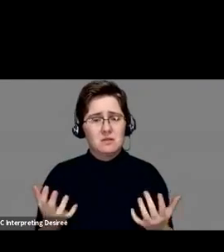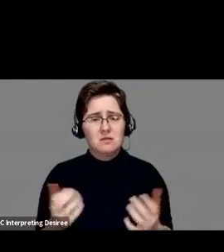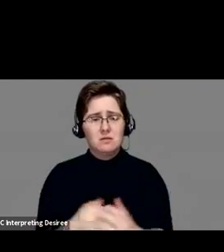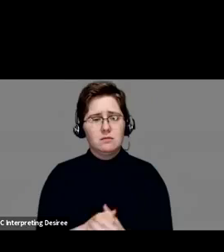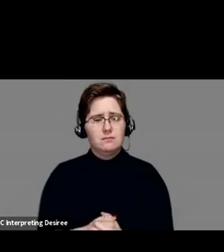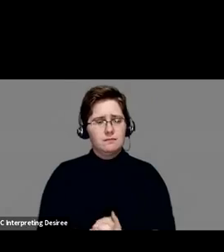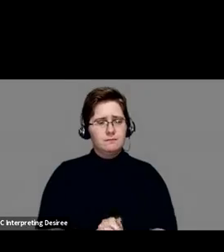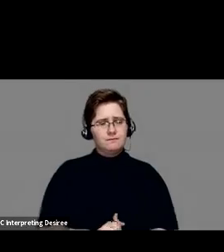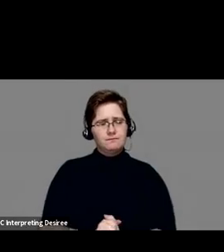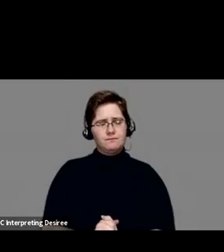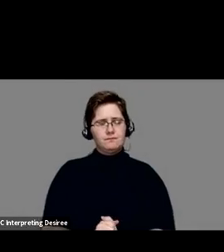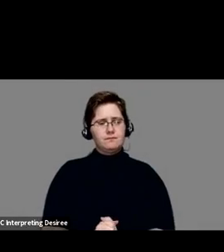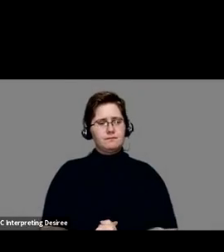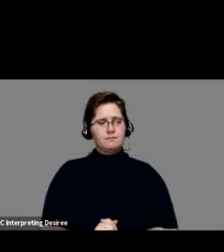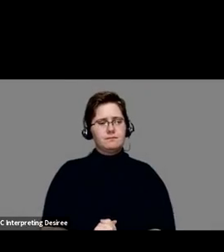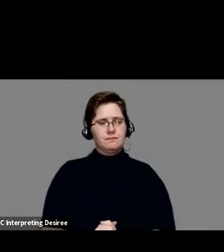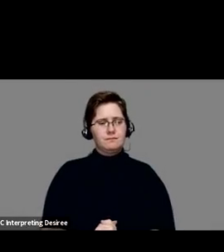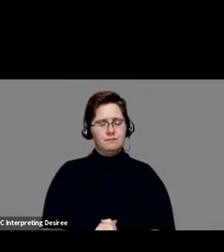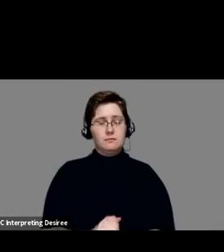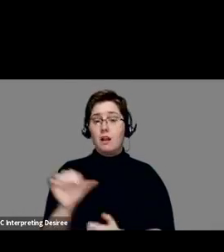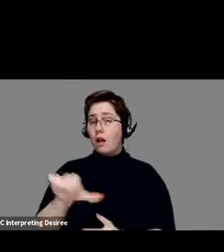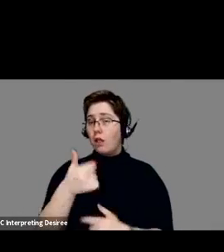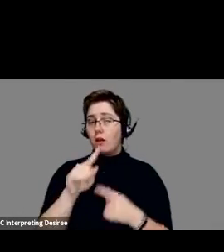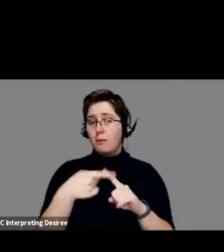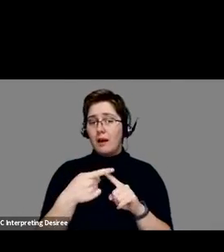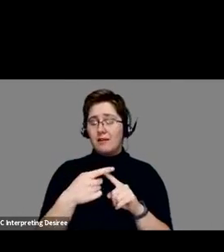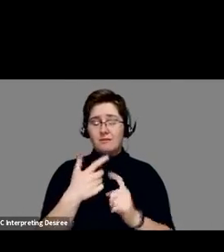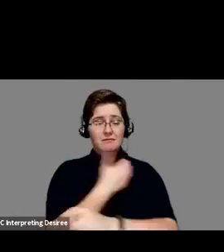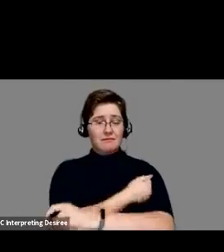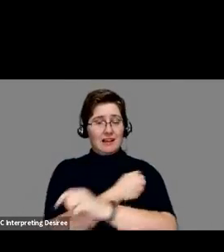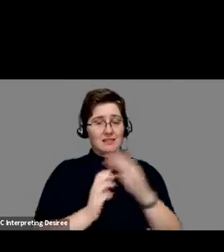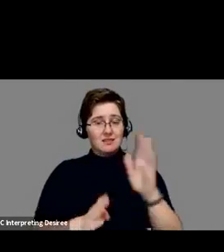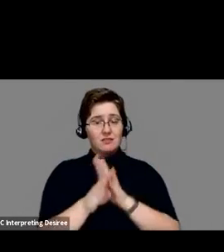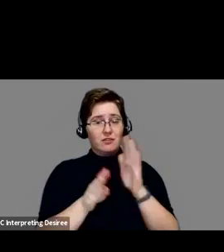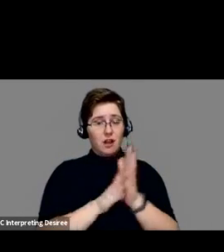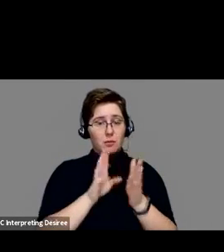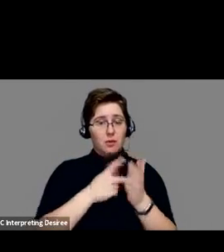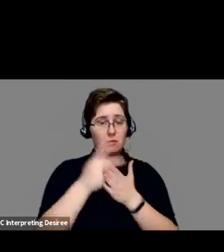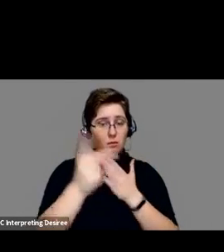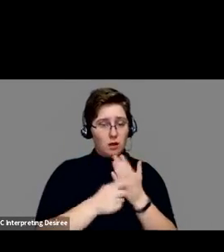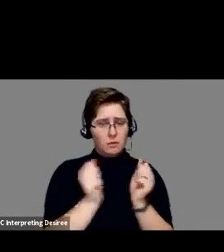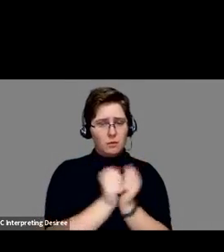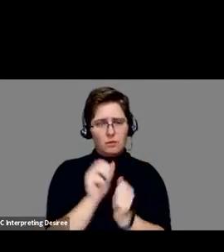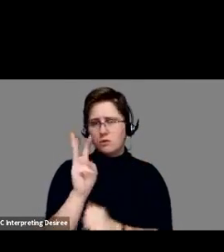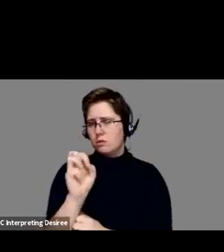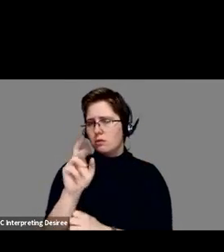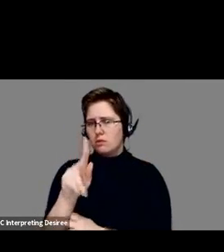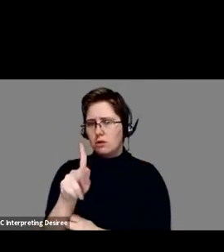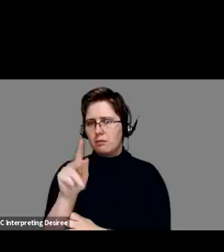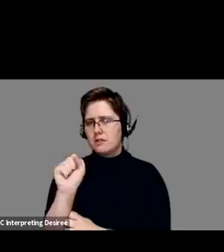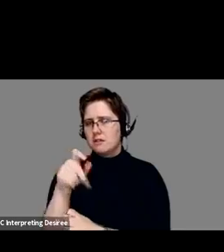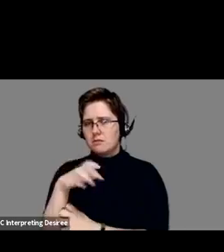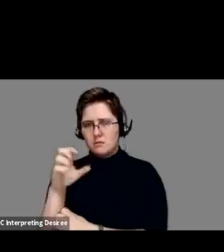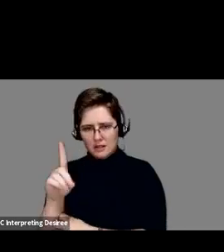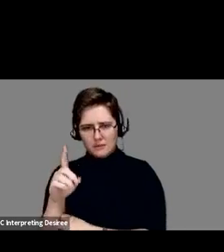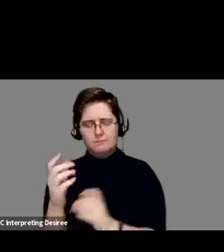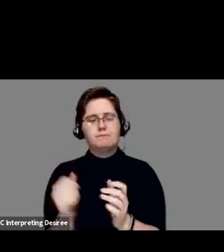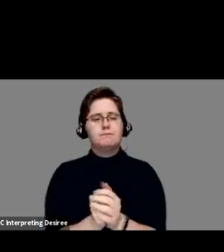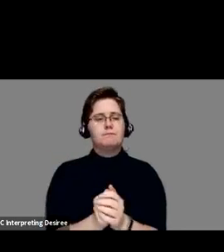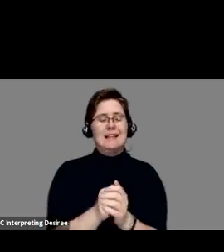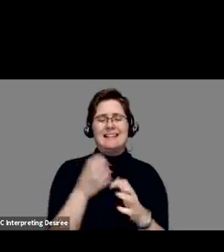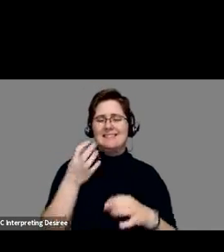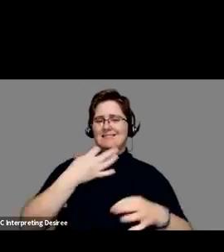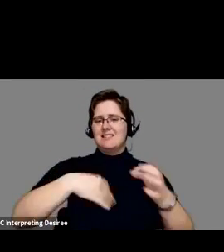The other thing about the vaccine development program with Operation Warp Speed is that instead of doing